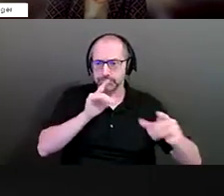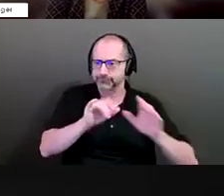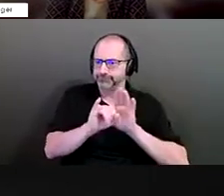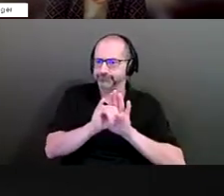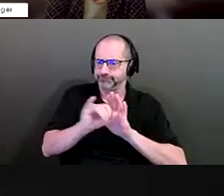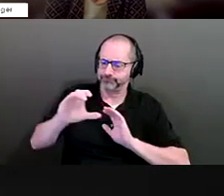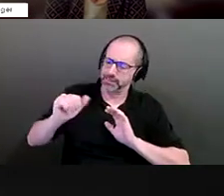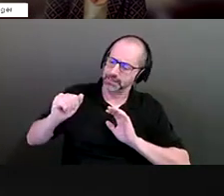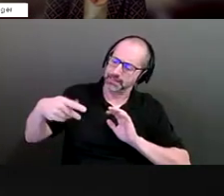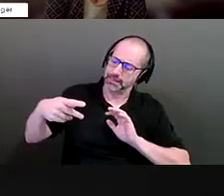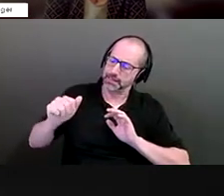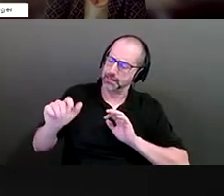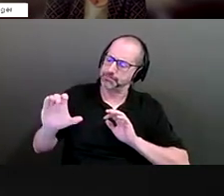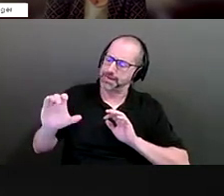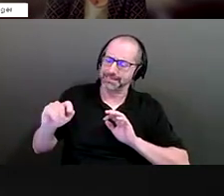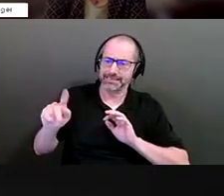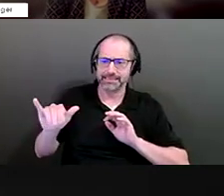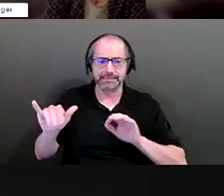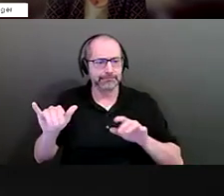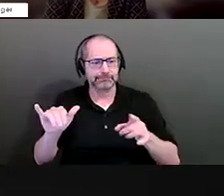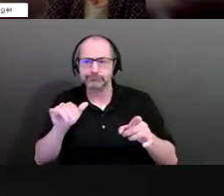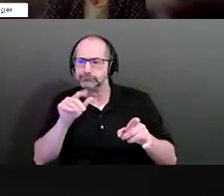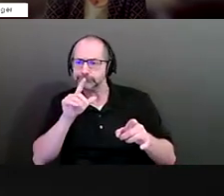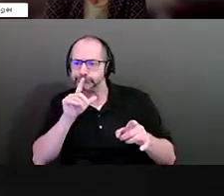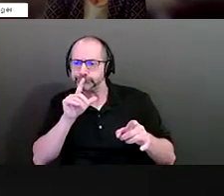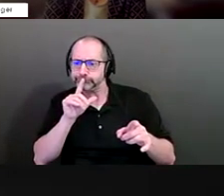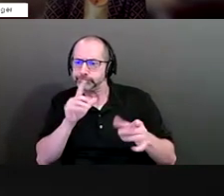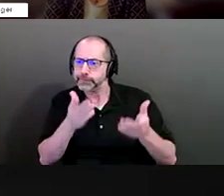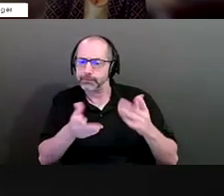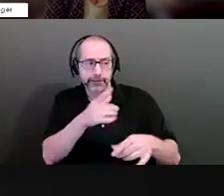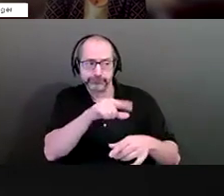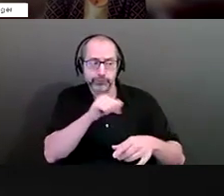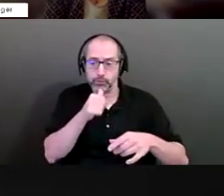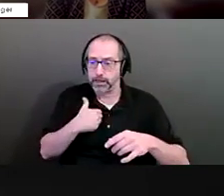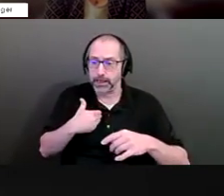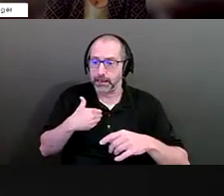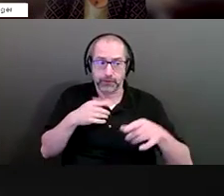older adults in our study didn't have capacity barriers.